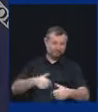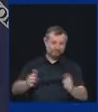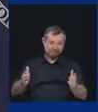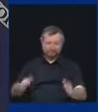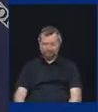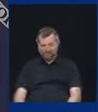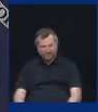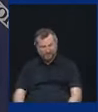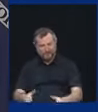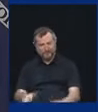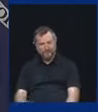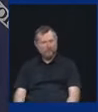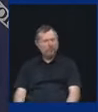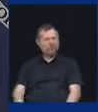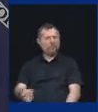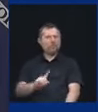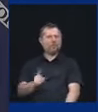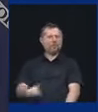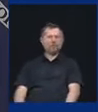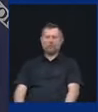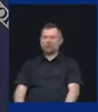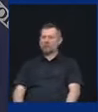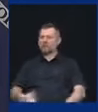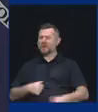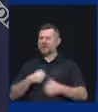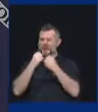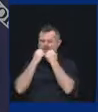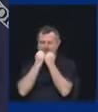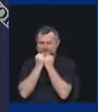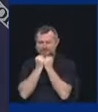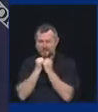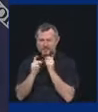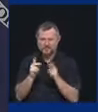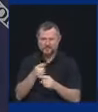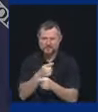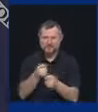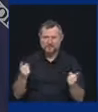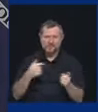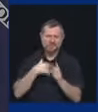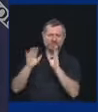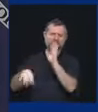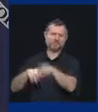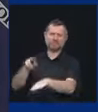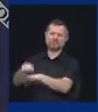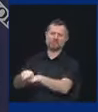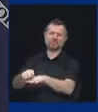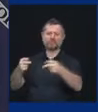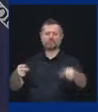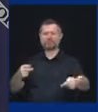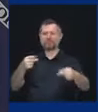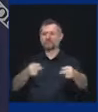No, we care about you more than that. Mental illness is an